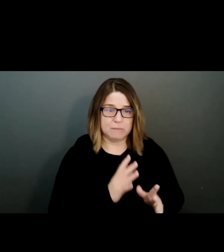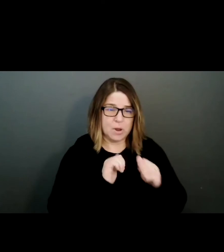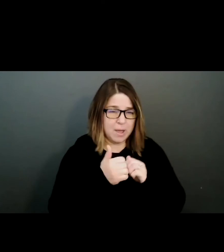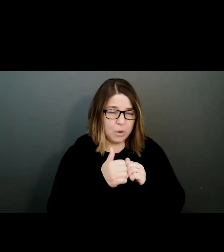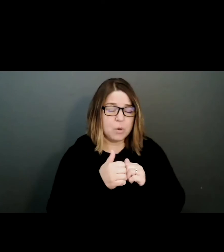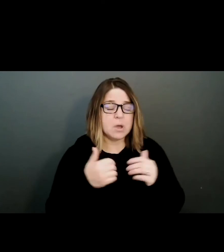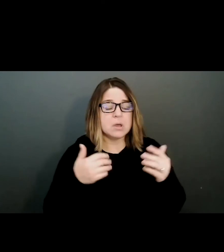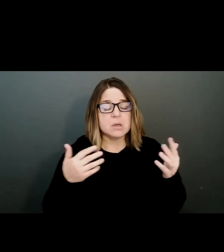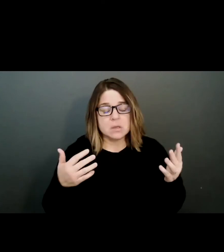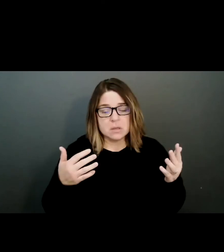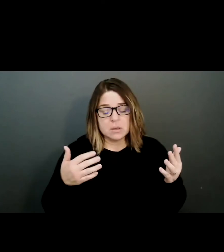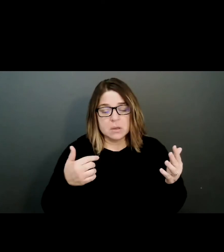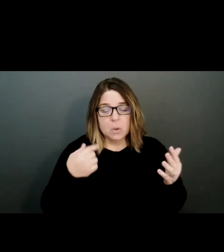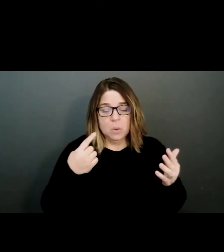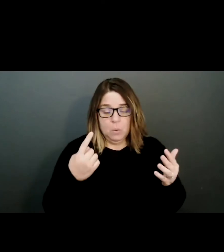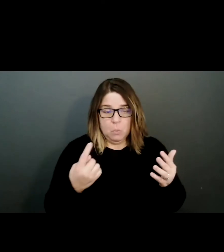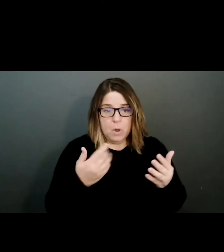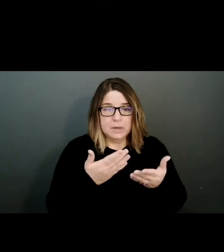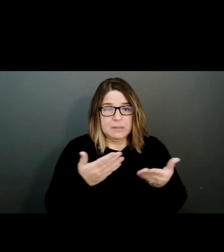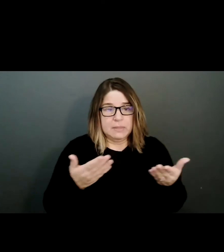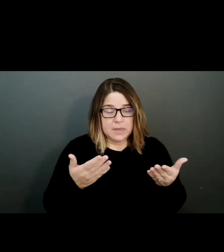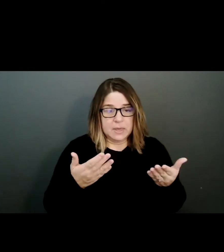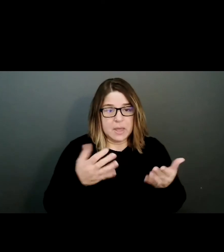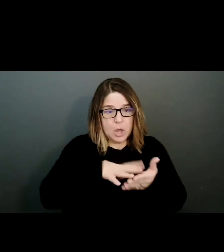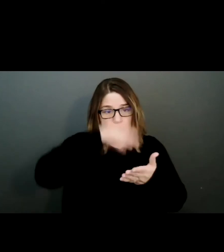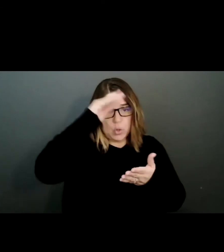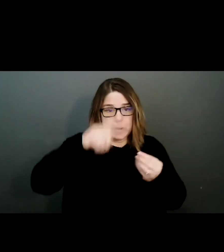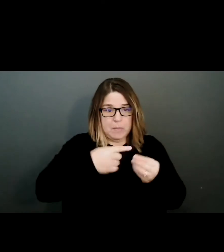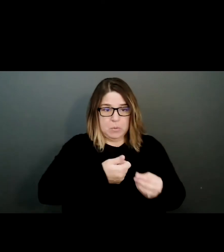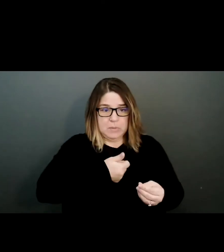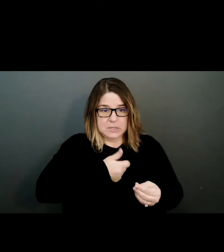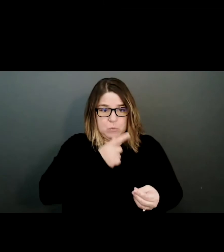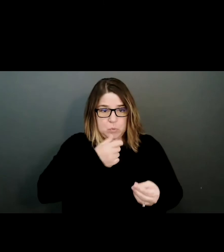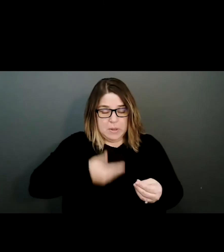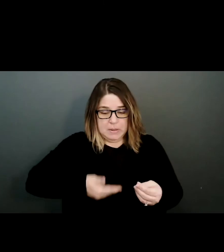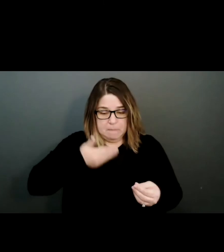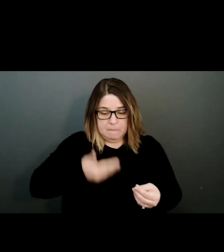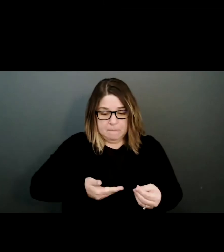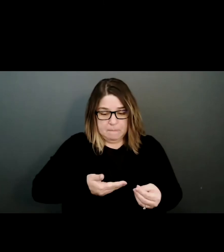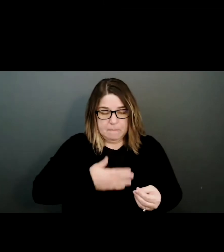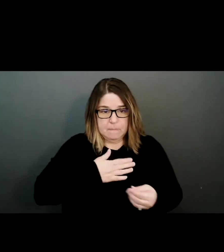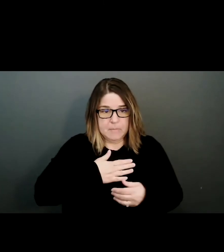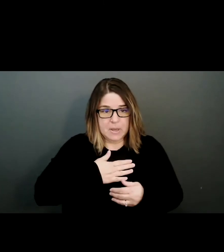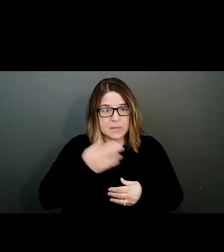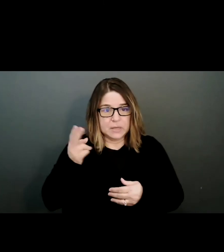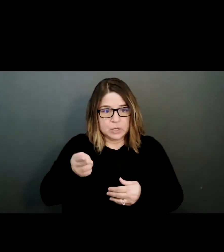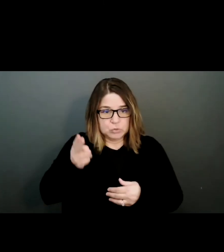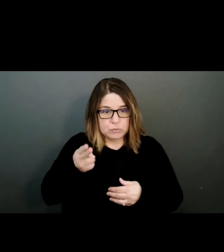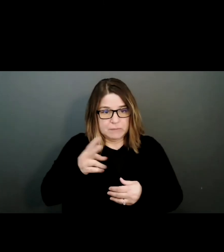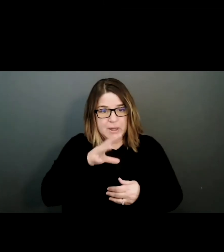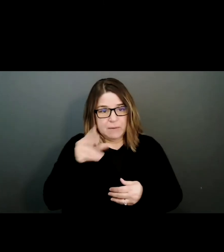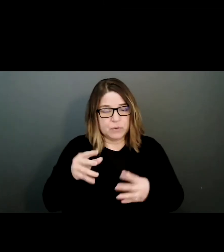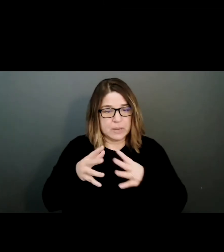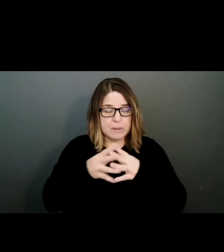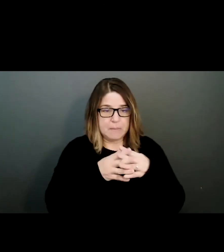One of the things I've been sharing and learning about myself and sort of the historical history of being an African